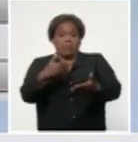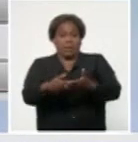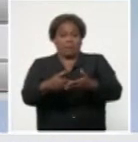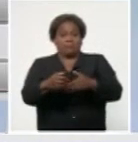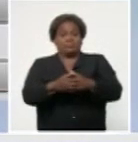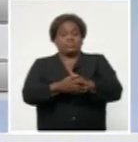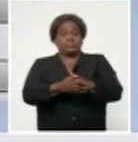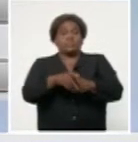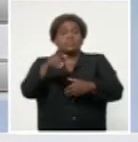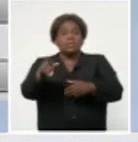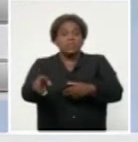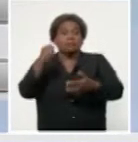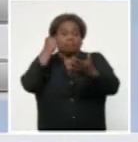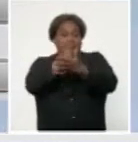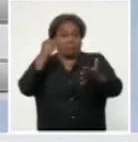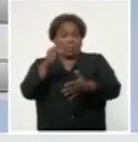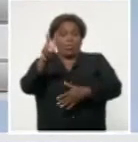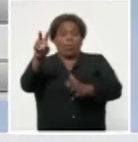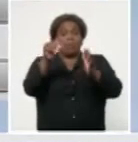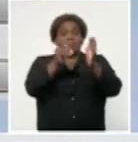186,518 samples studied.